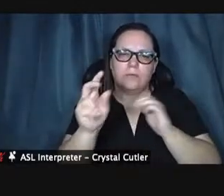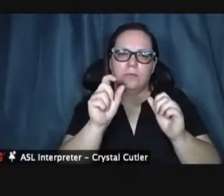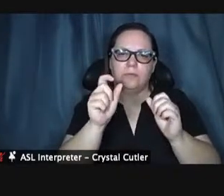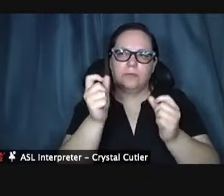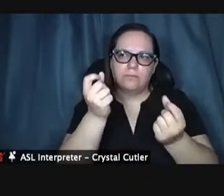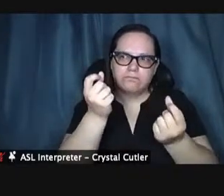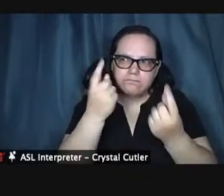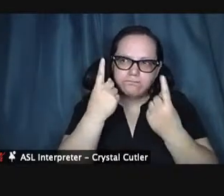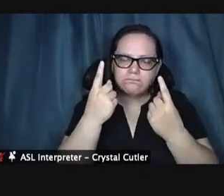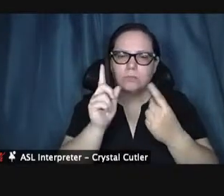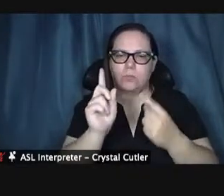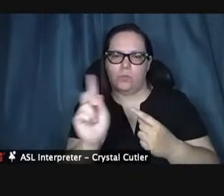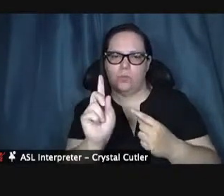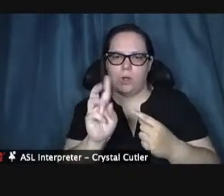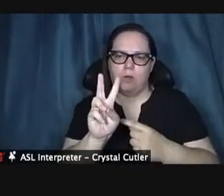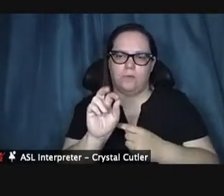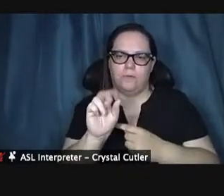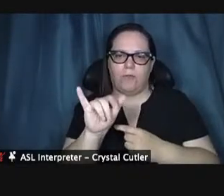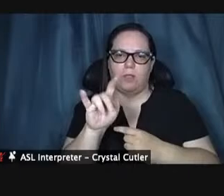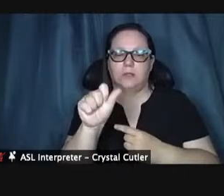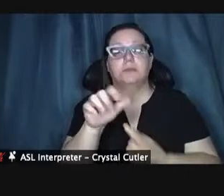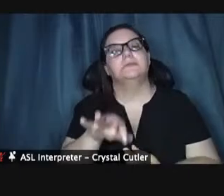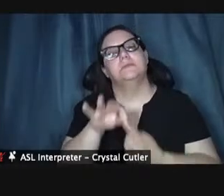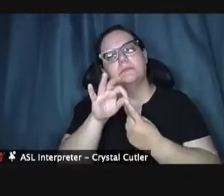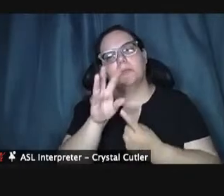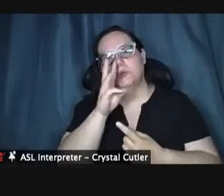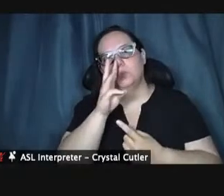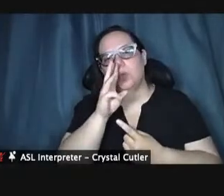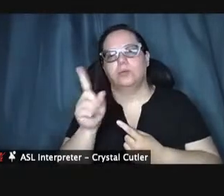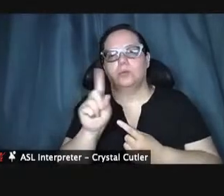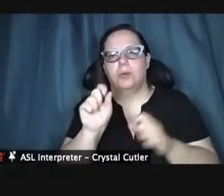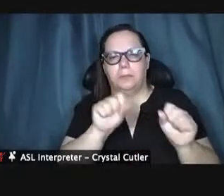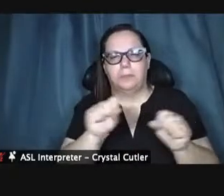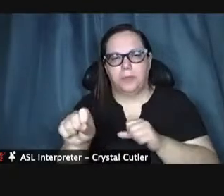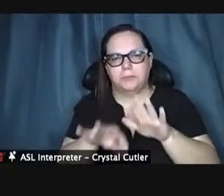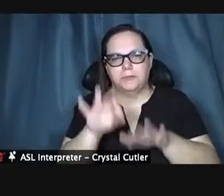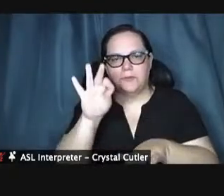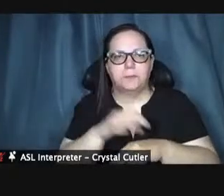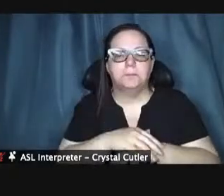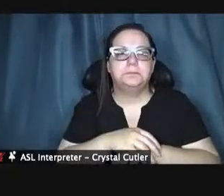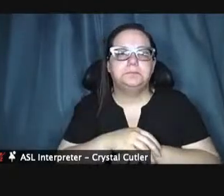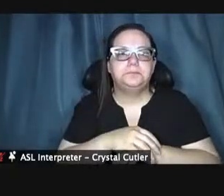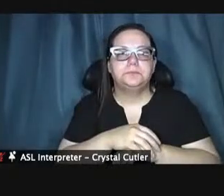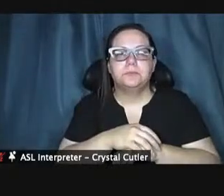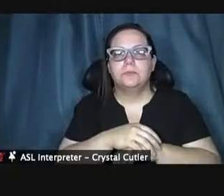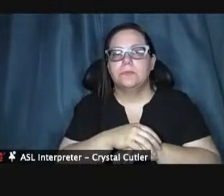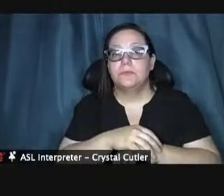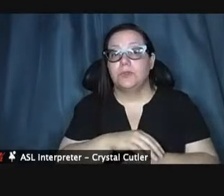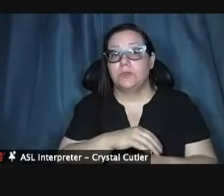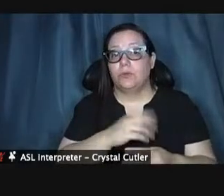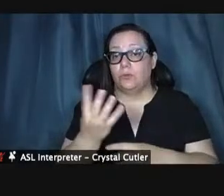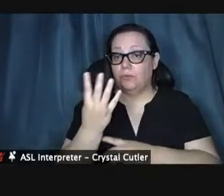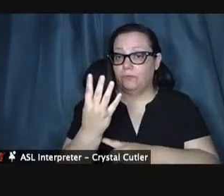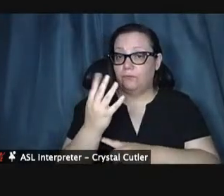volatiles, especially water, could be located. Here's the 4 instruments